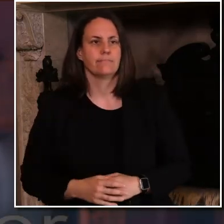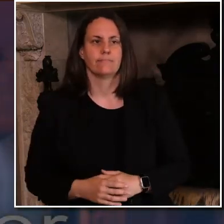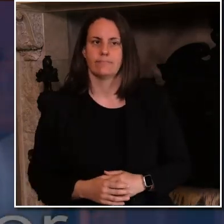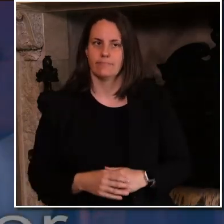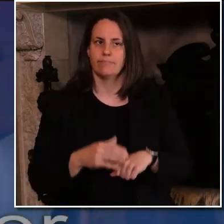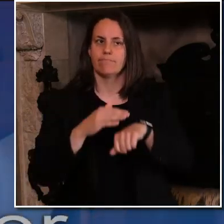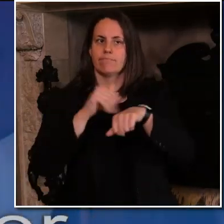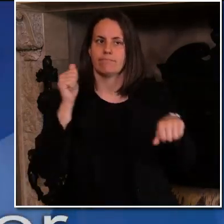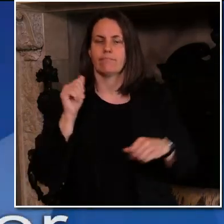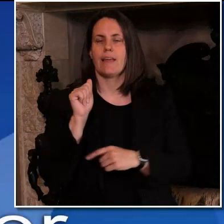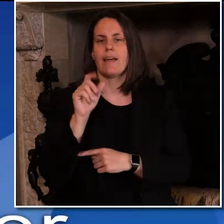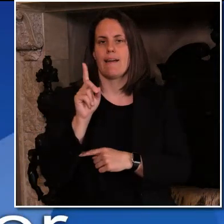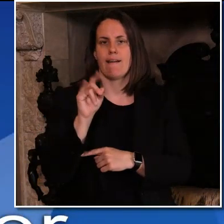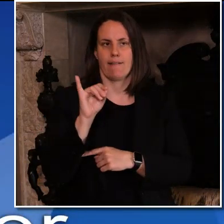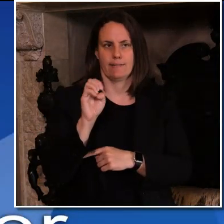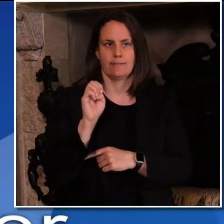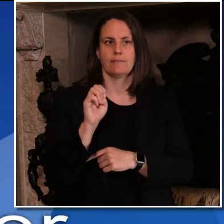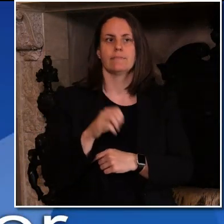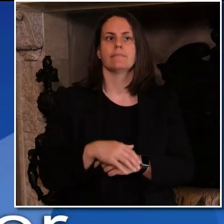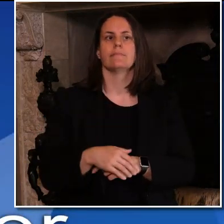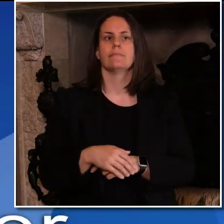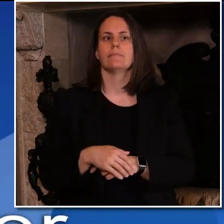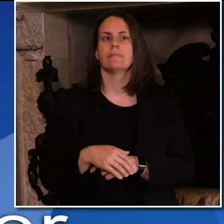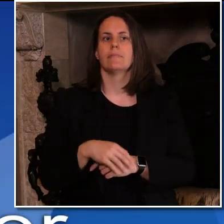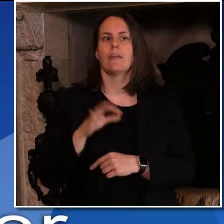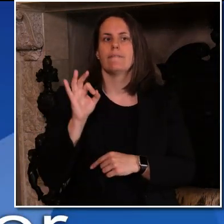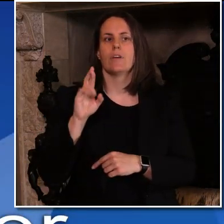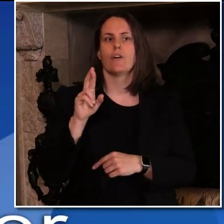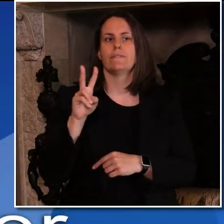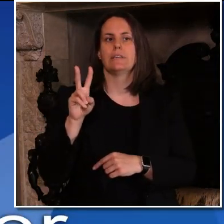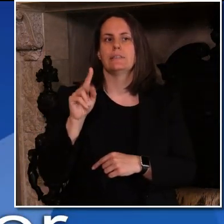WFRB TV in Green Bay. Addie?